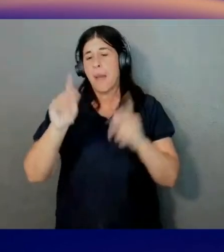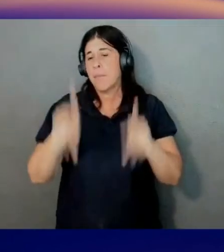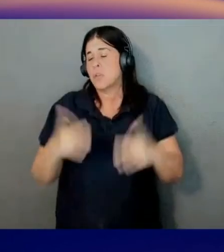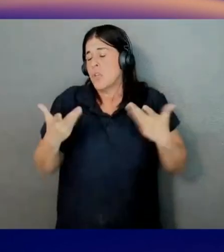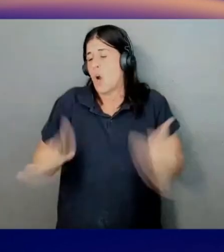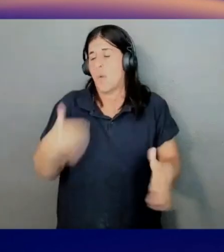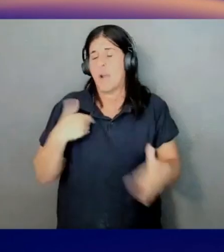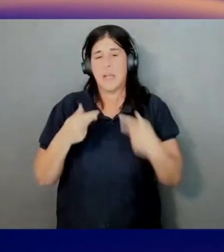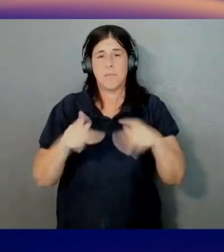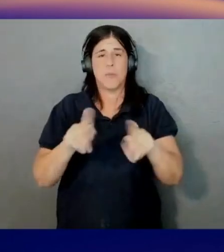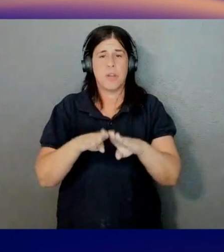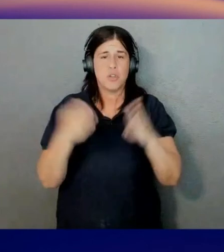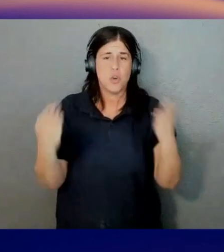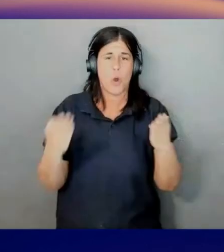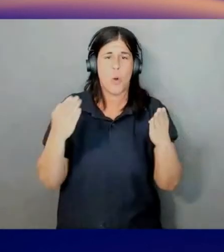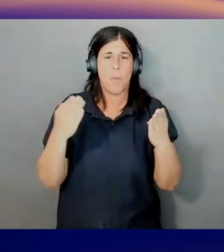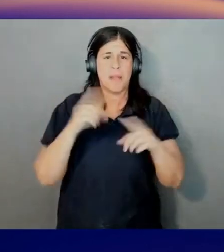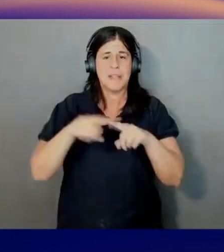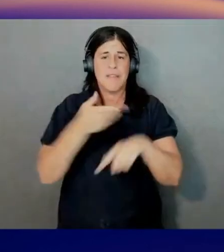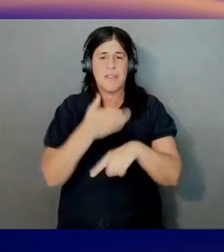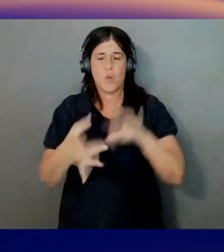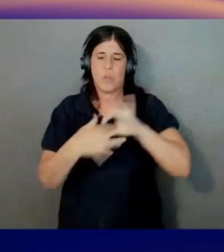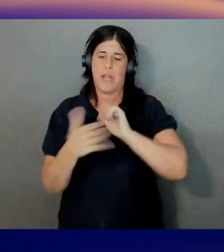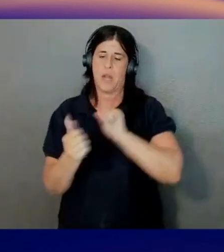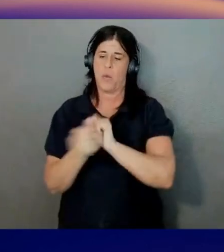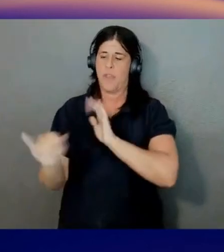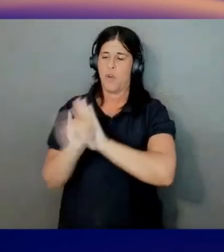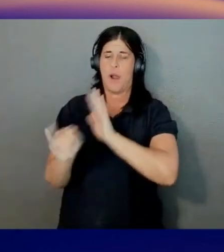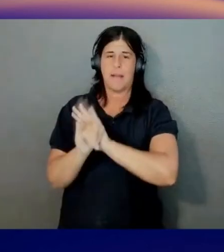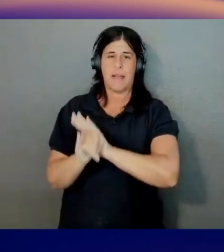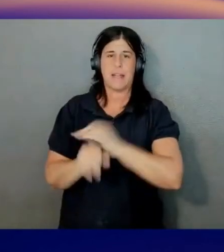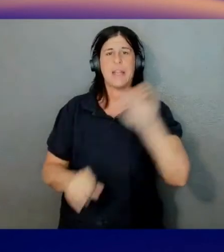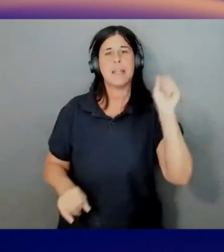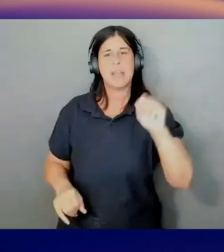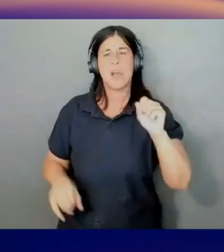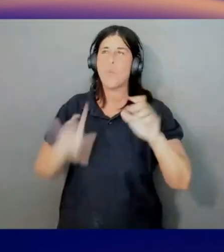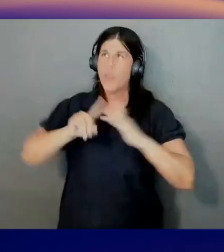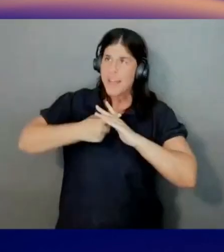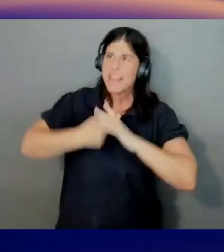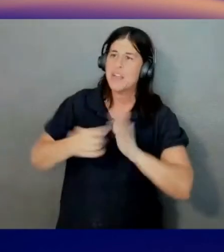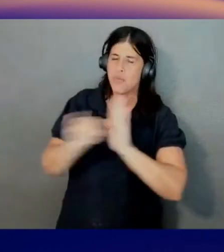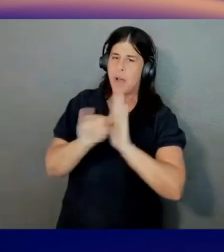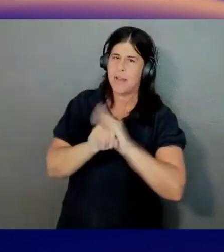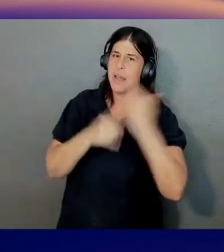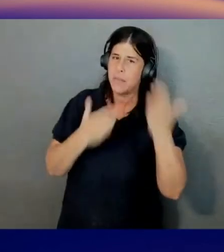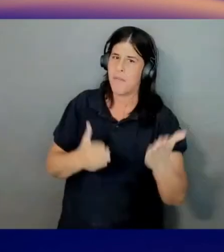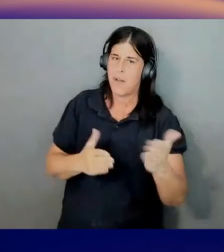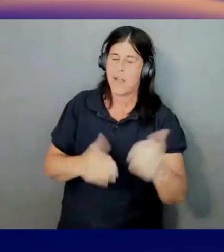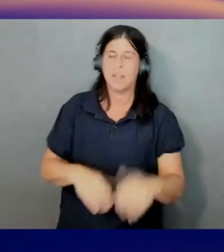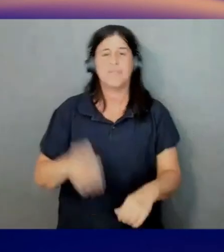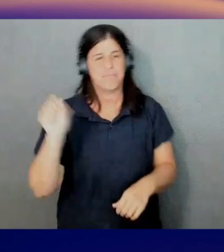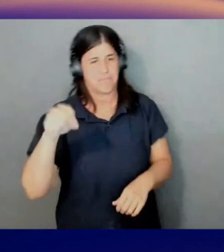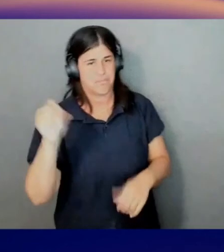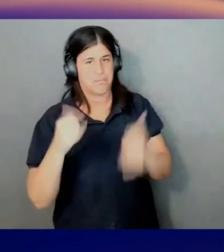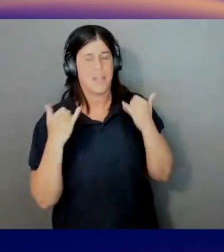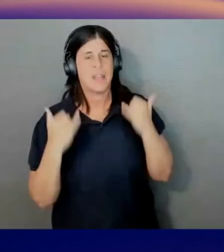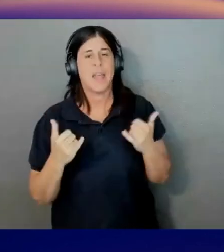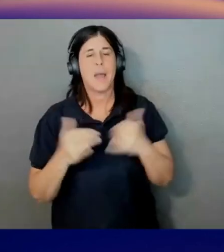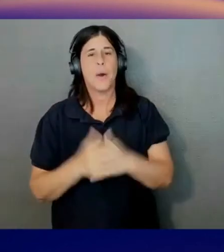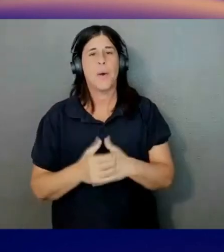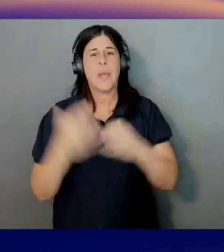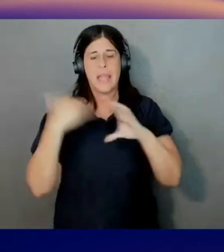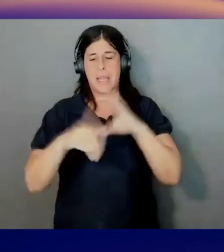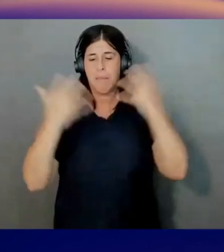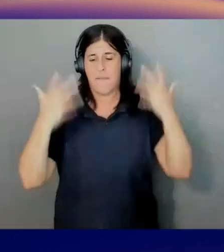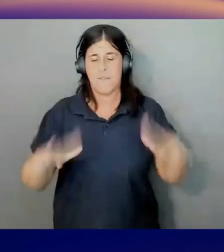OpenSearch based off of their identity. Exactly. In the yeah. initial identity provider. Yeah. So now once email is done, right, we